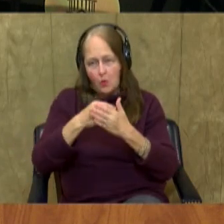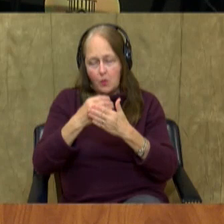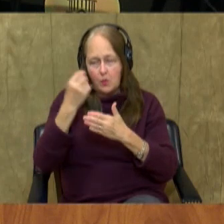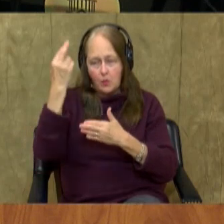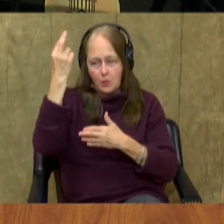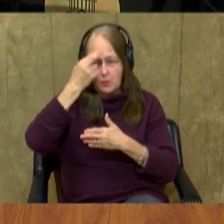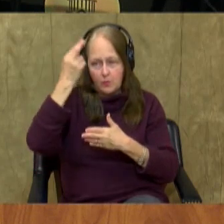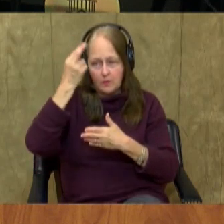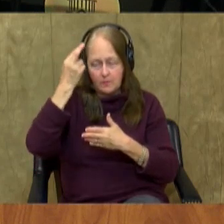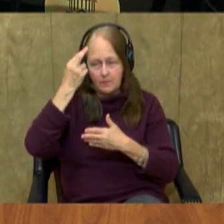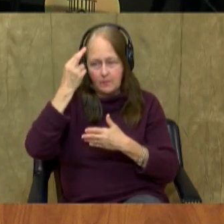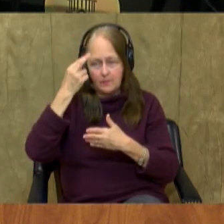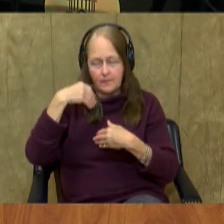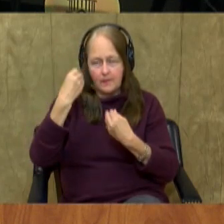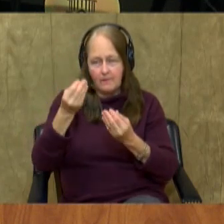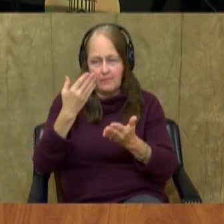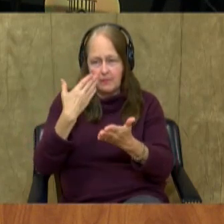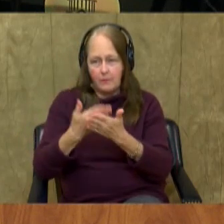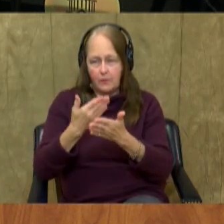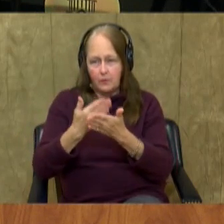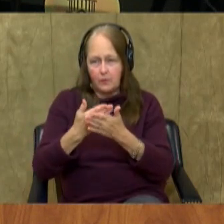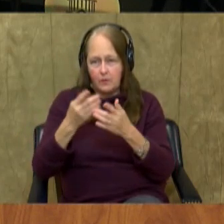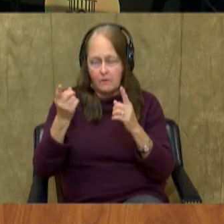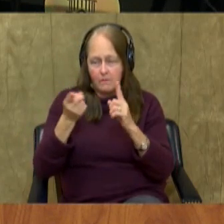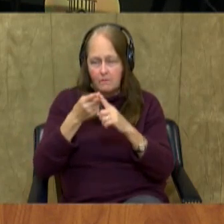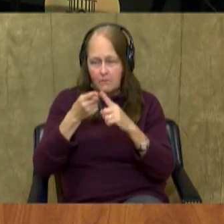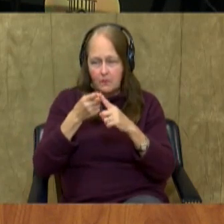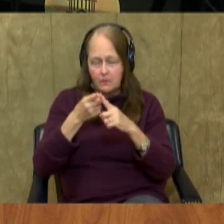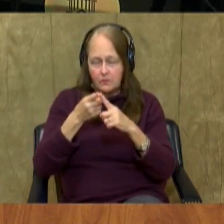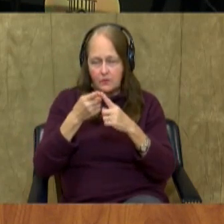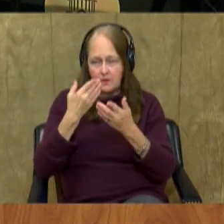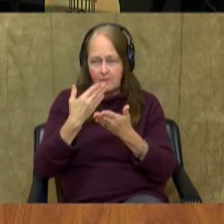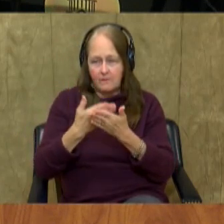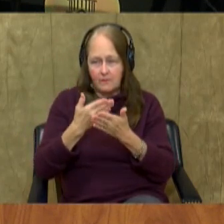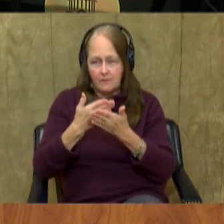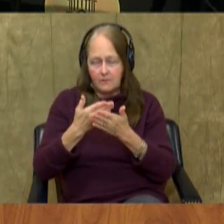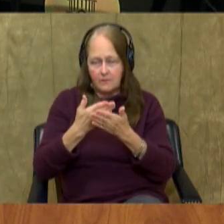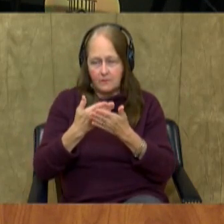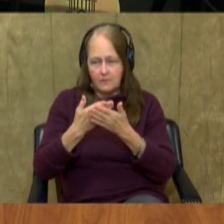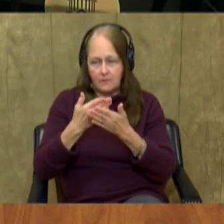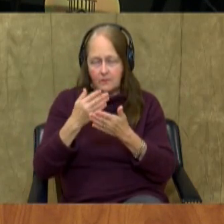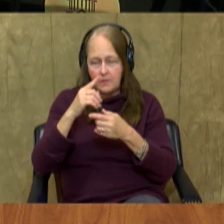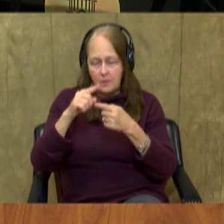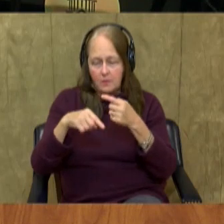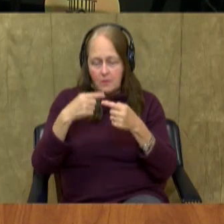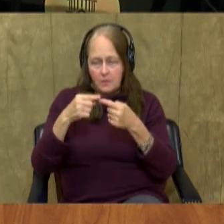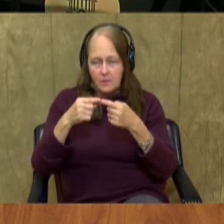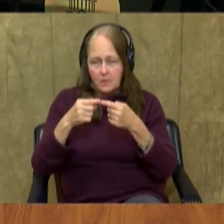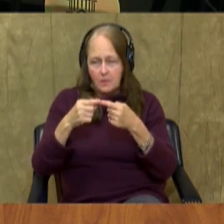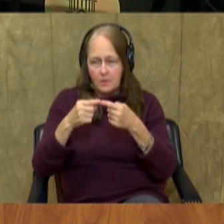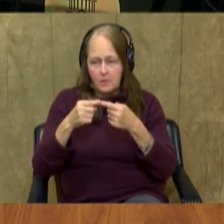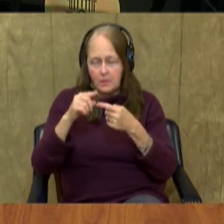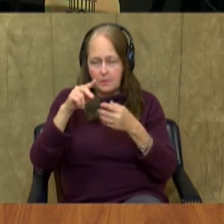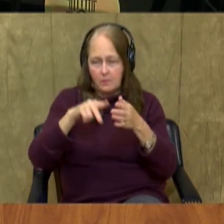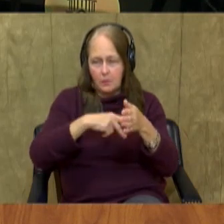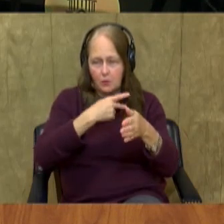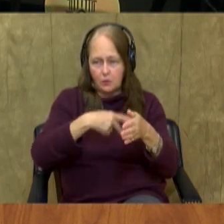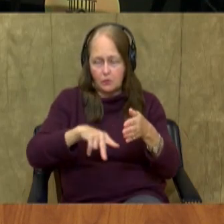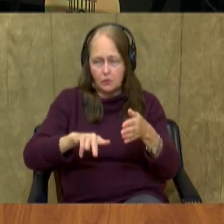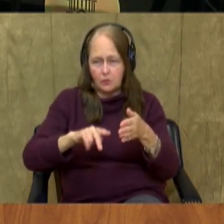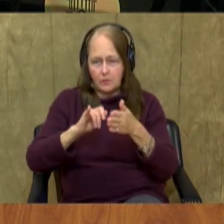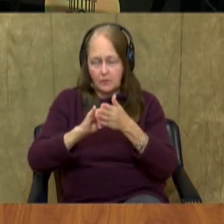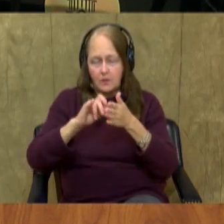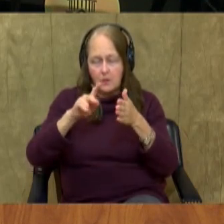she also gave her evidence. The first evidence that she gave about it being a form of poetry is